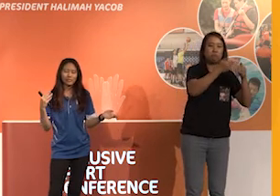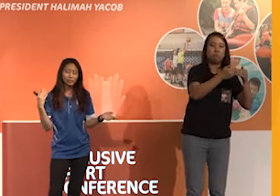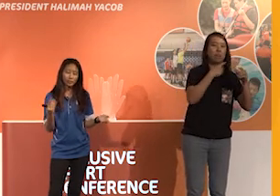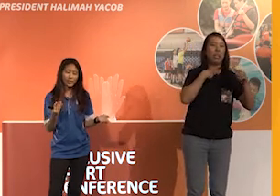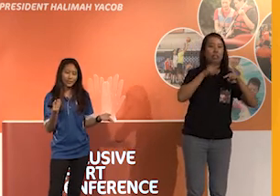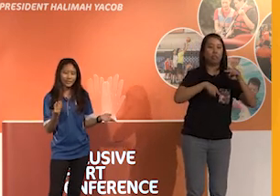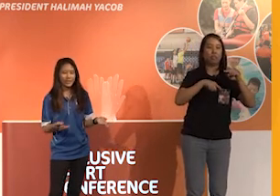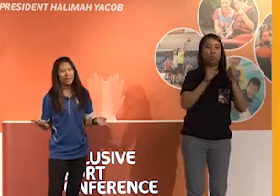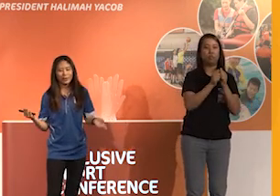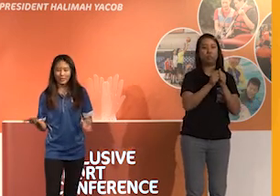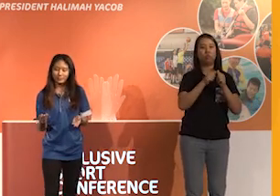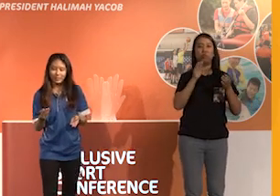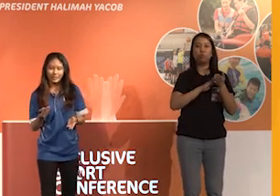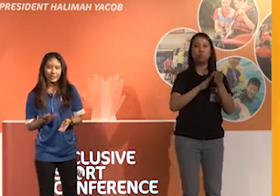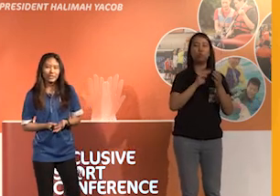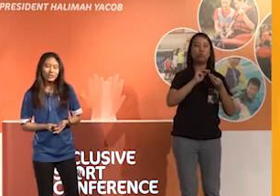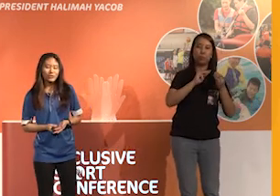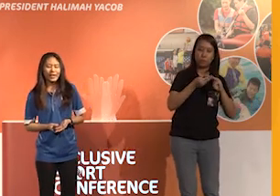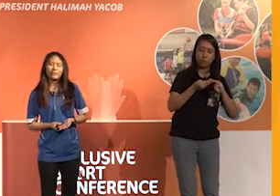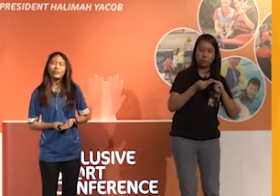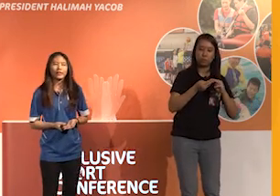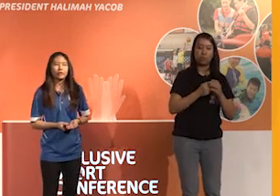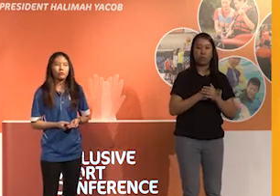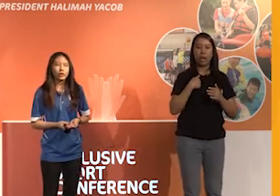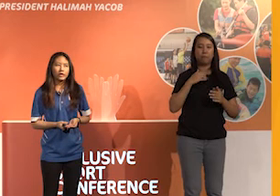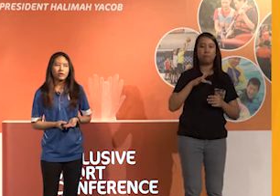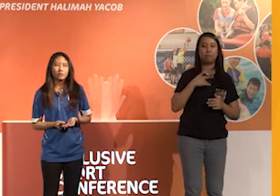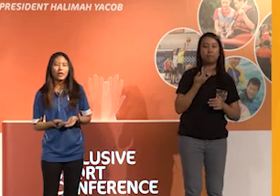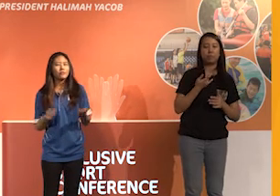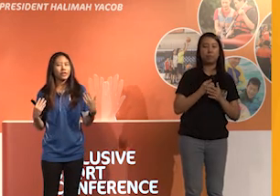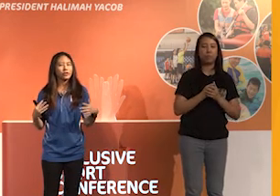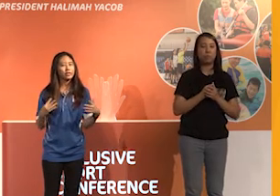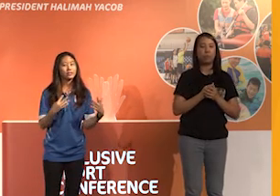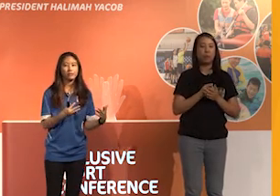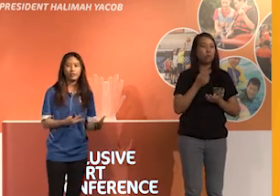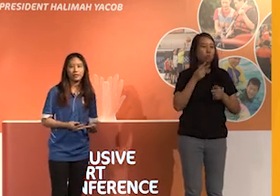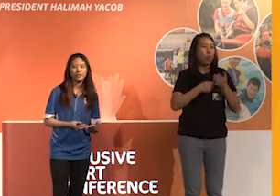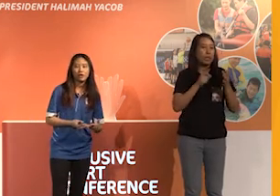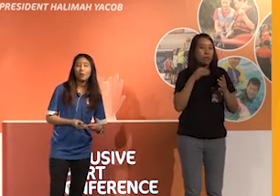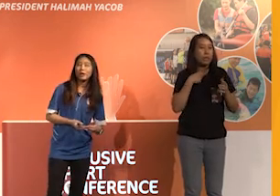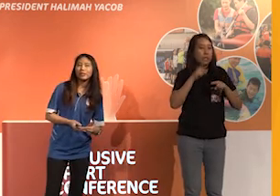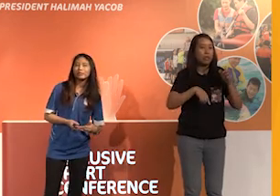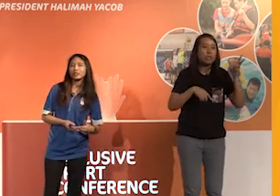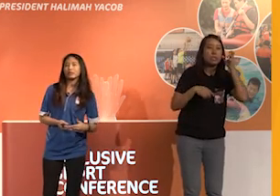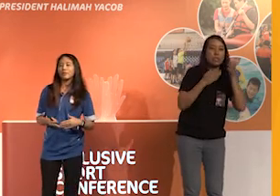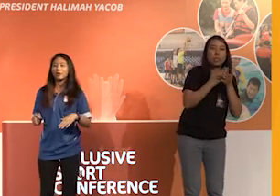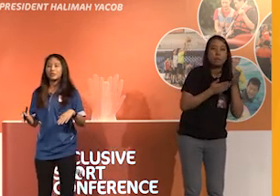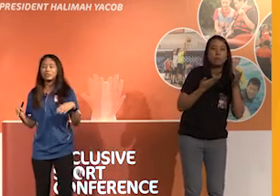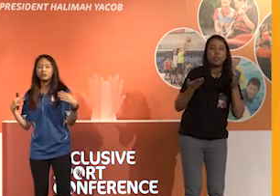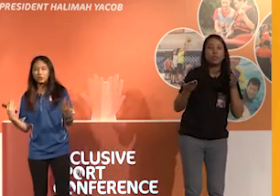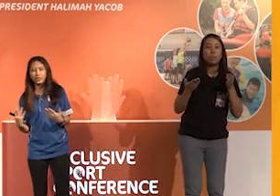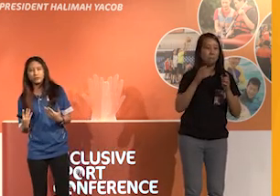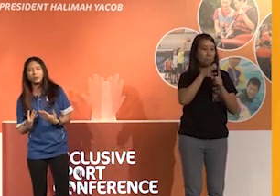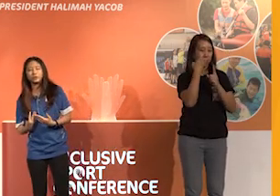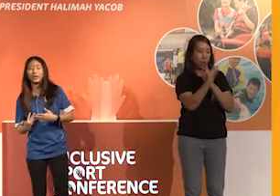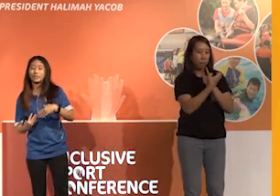my schoolmates and my classmates? So like I felt like, okay, what if I cannot hear certain things? What if the environment is